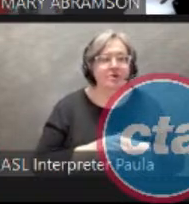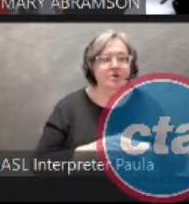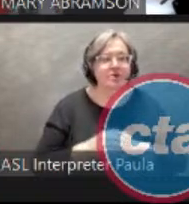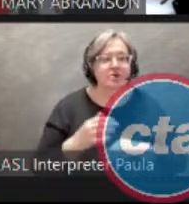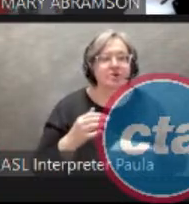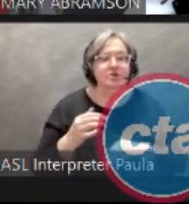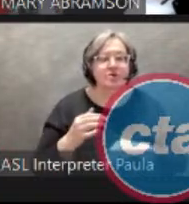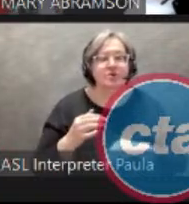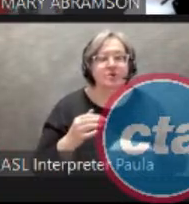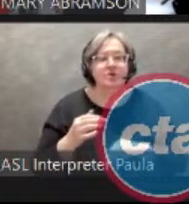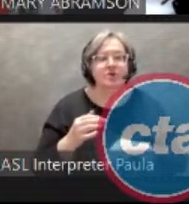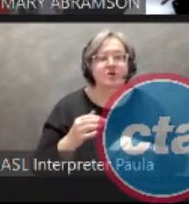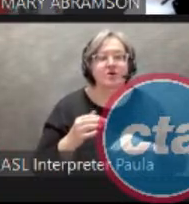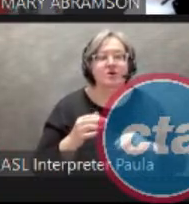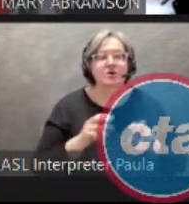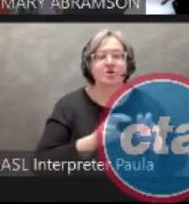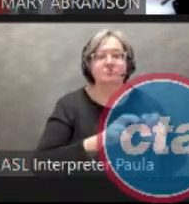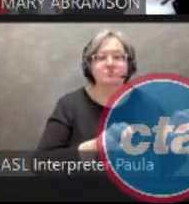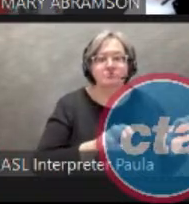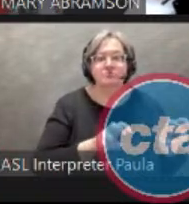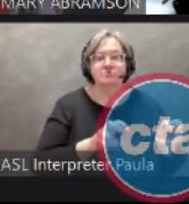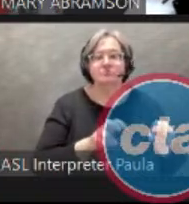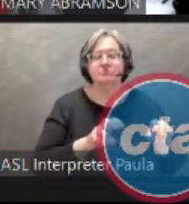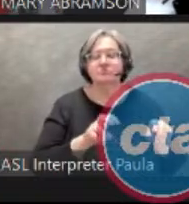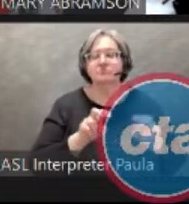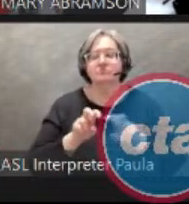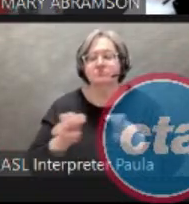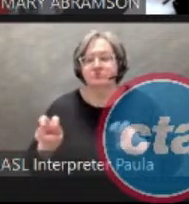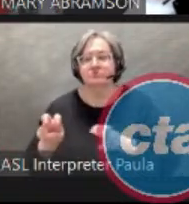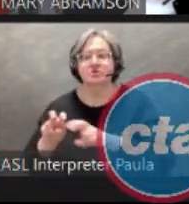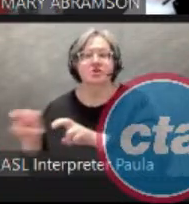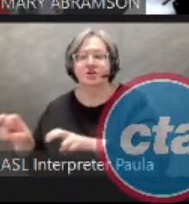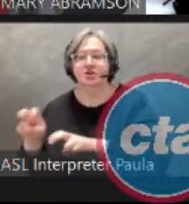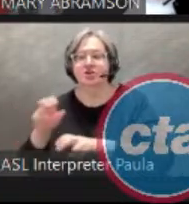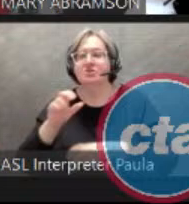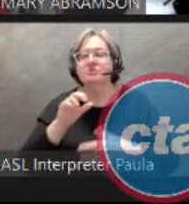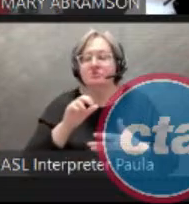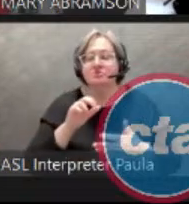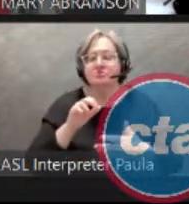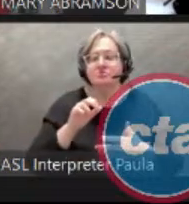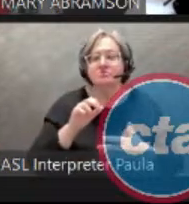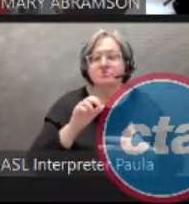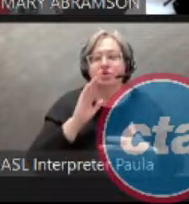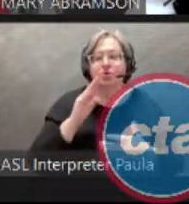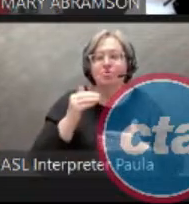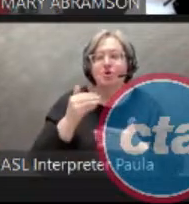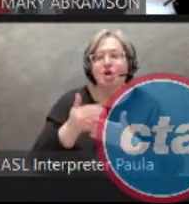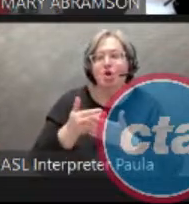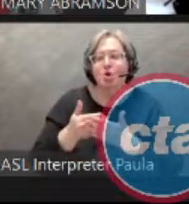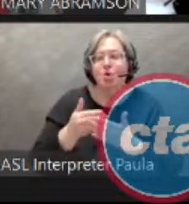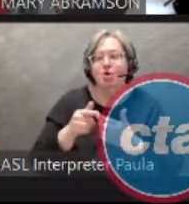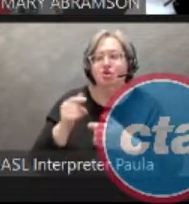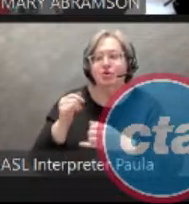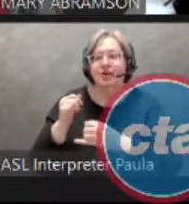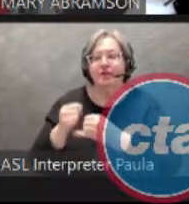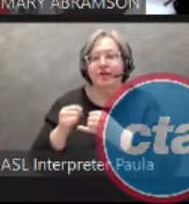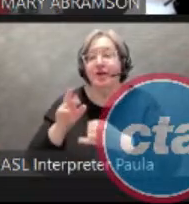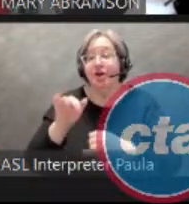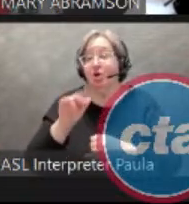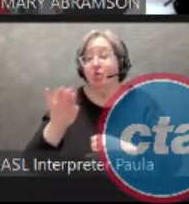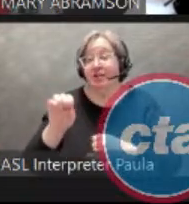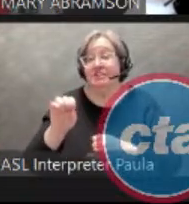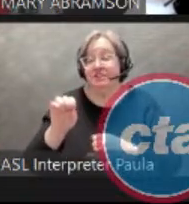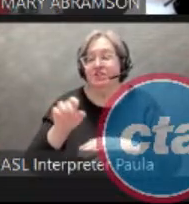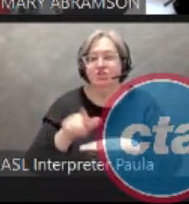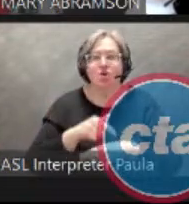them, they're spaced out in a way that they don't clutter up passenger use, but to be closer towards the end. You know, Racine is a pretty